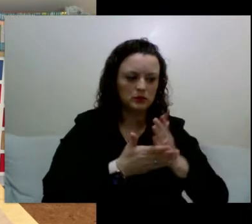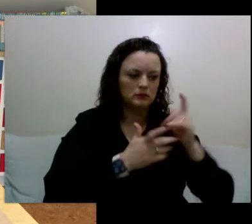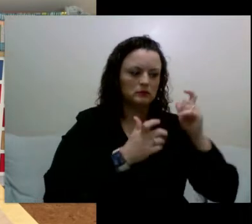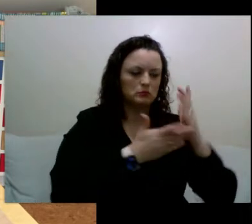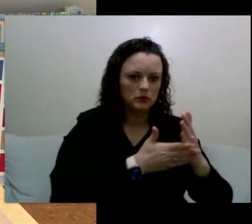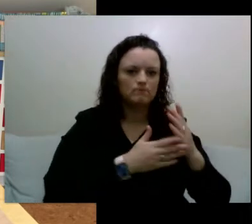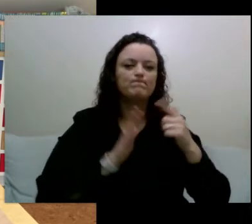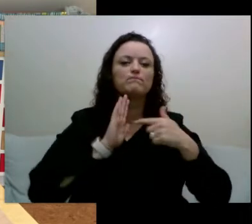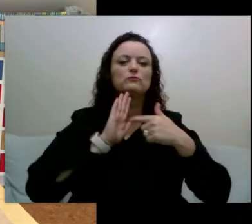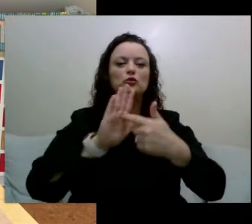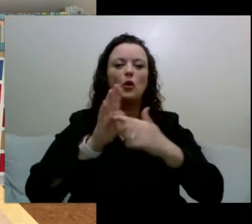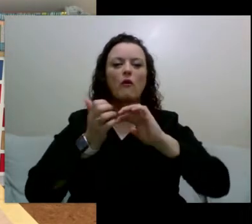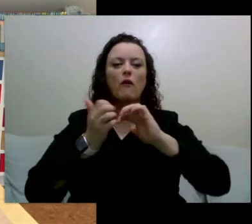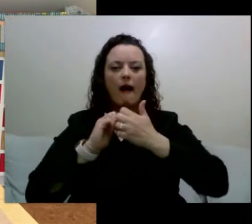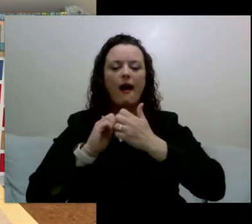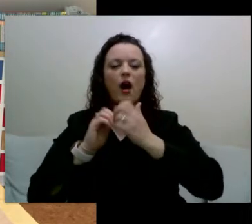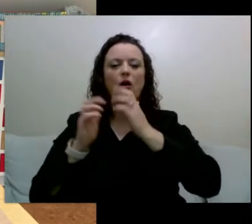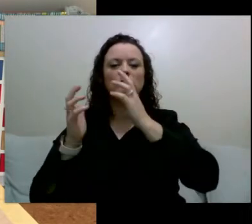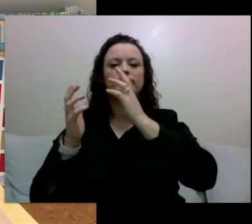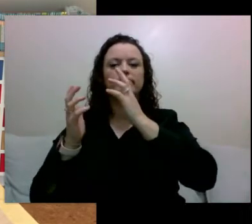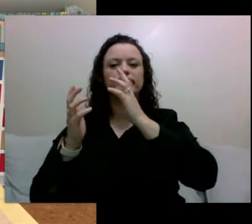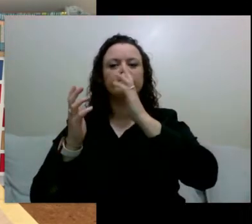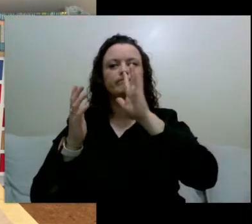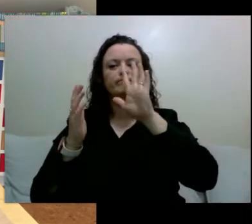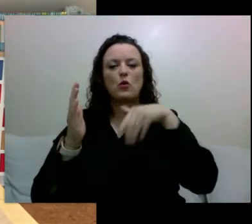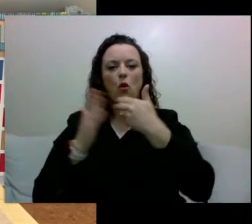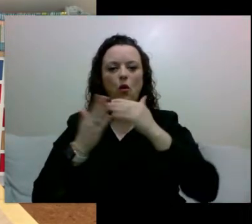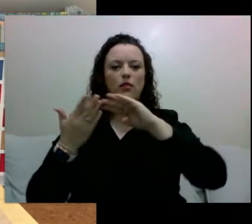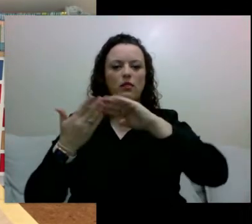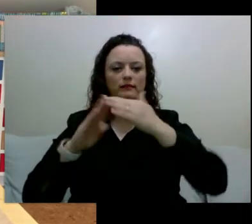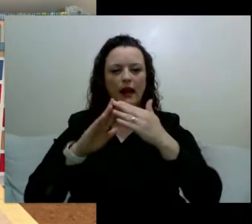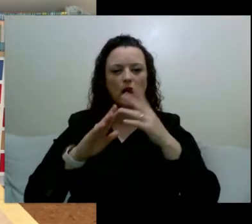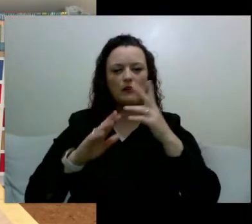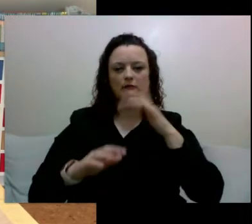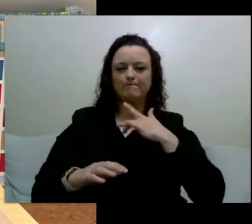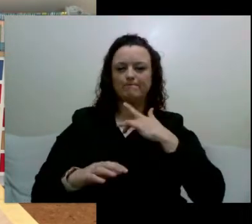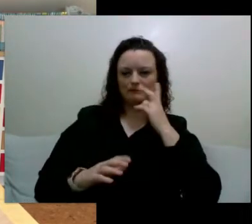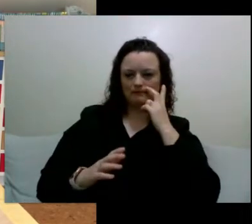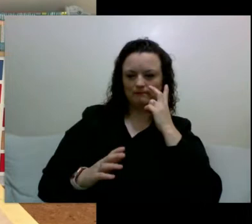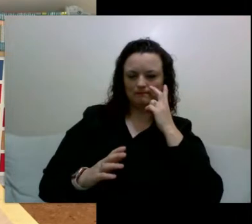of how big that really was. So